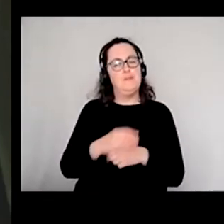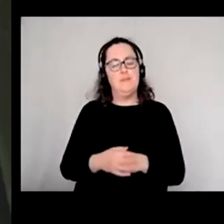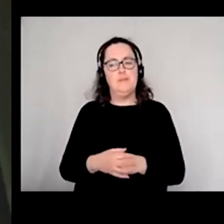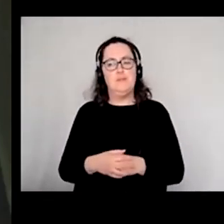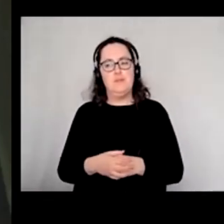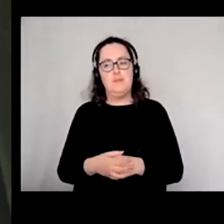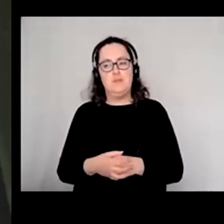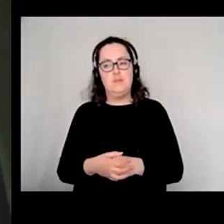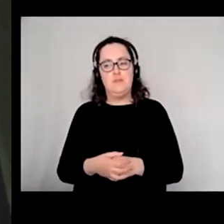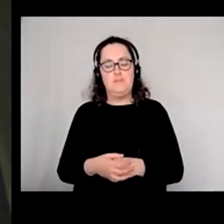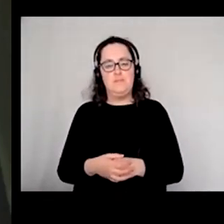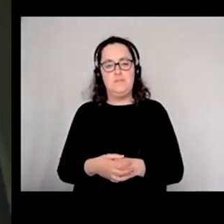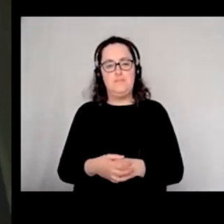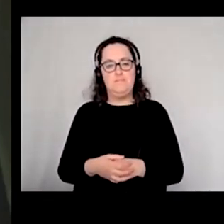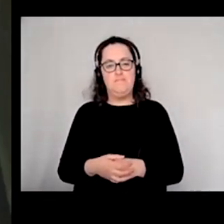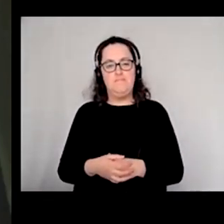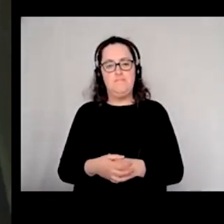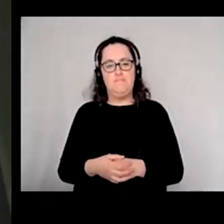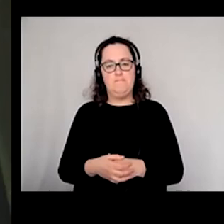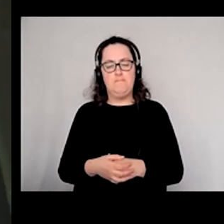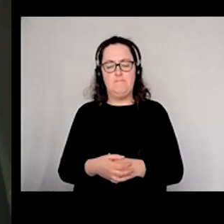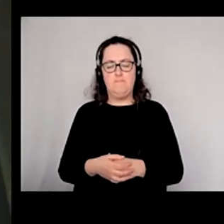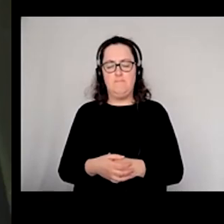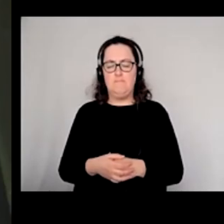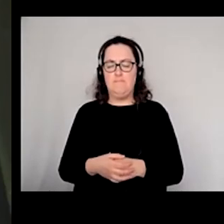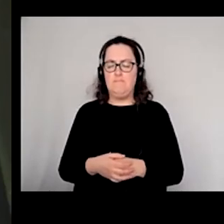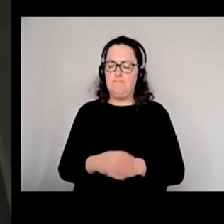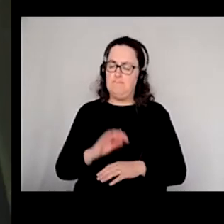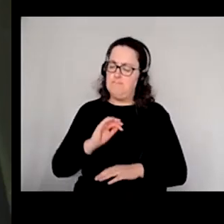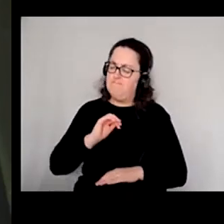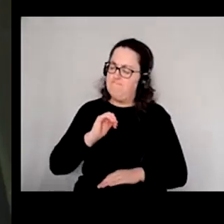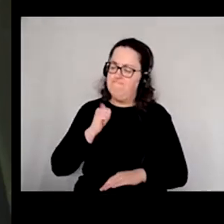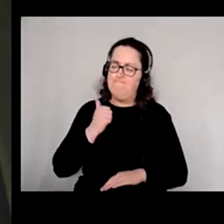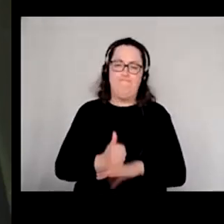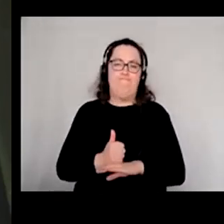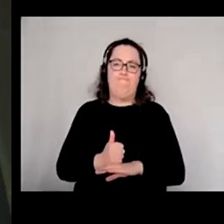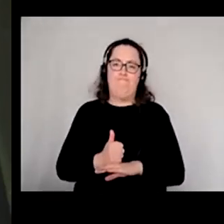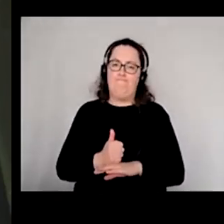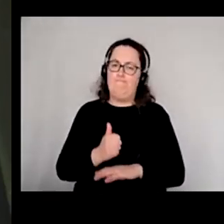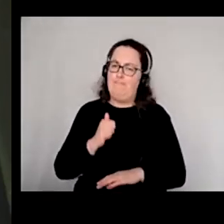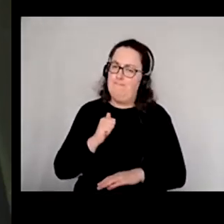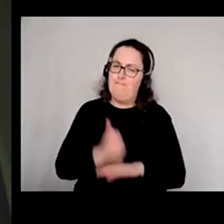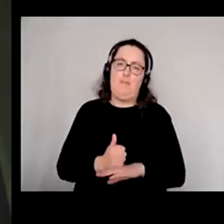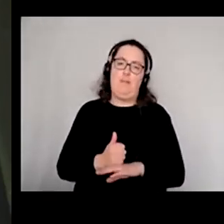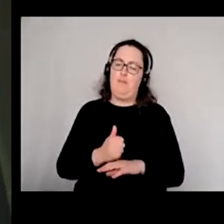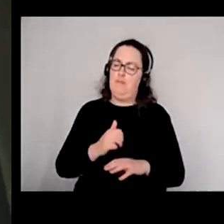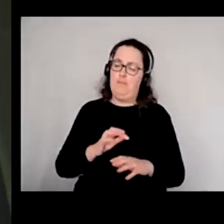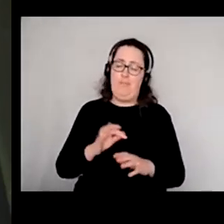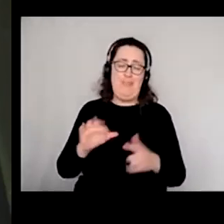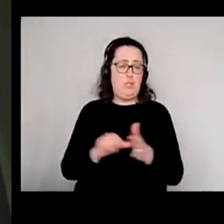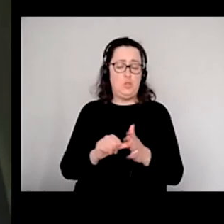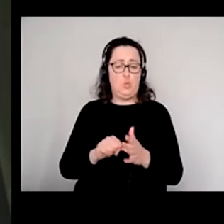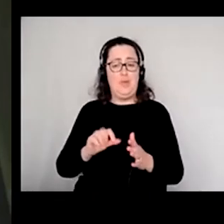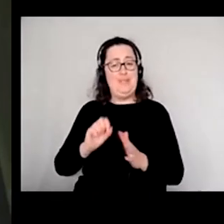Yes. One of the very fundamental issues is that, you know, disability arts started because we were